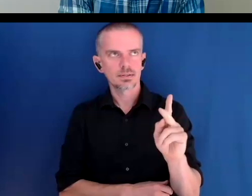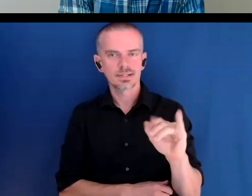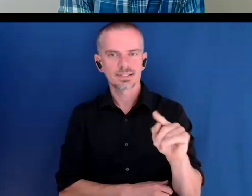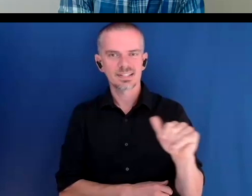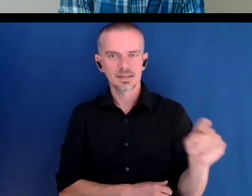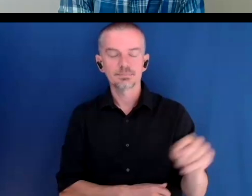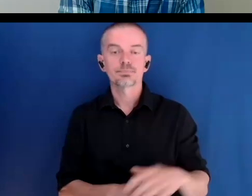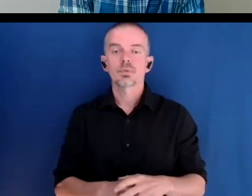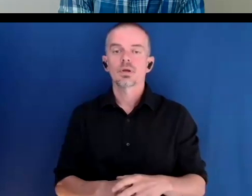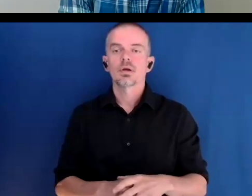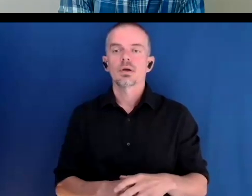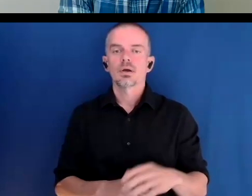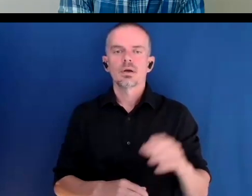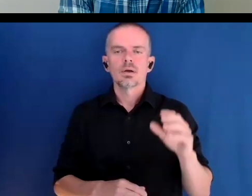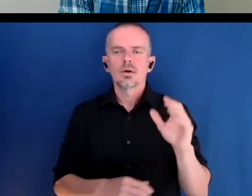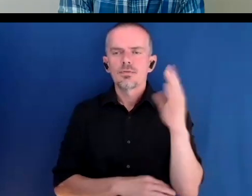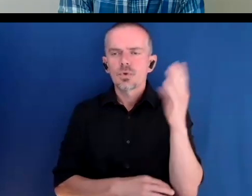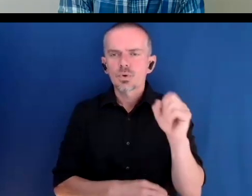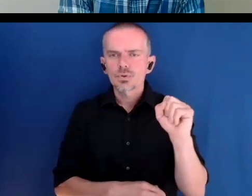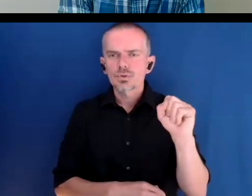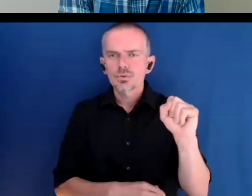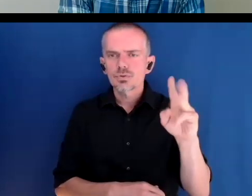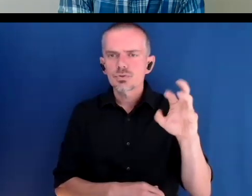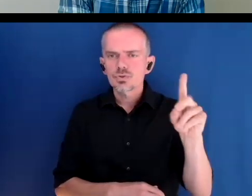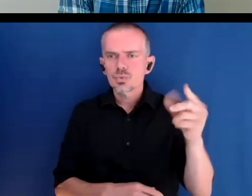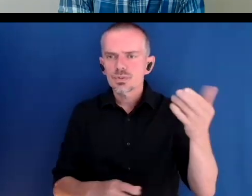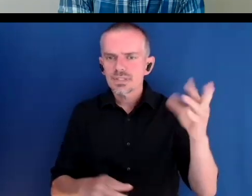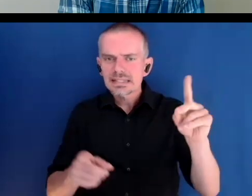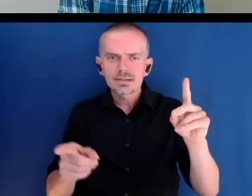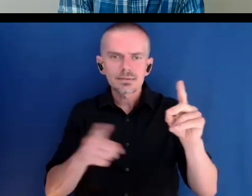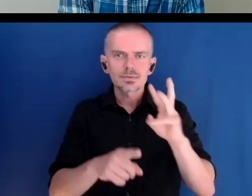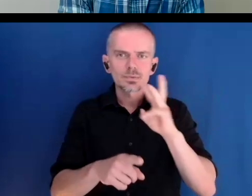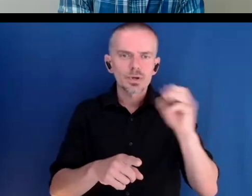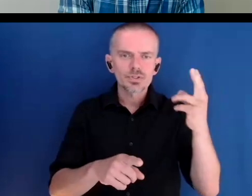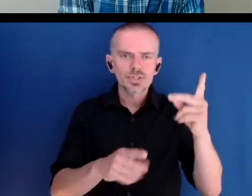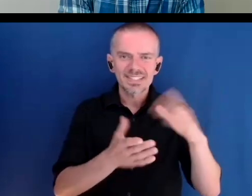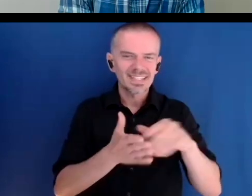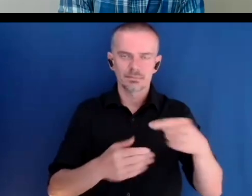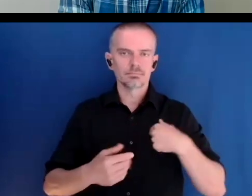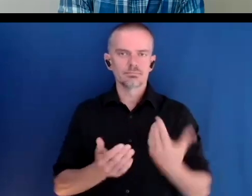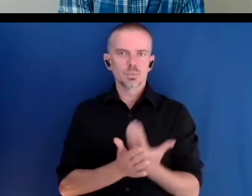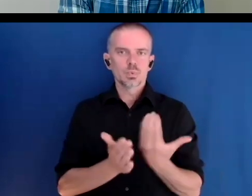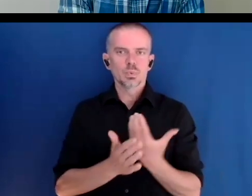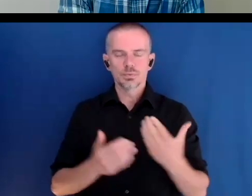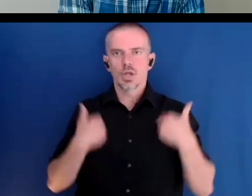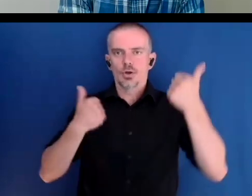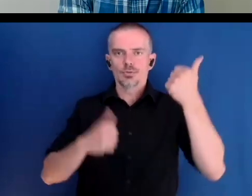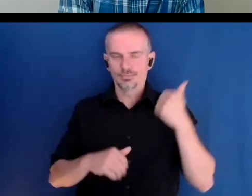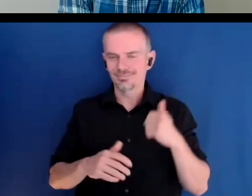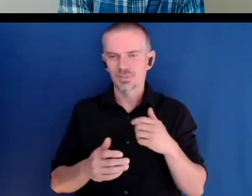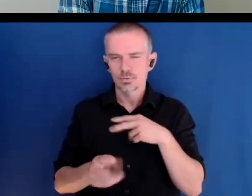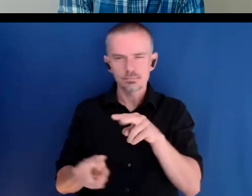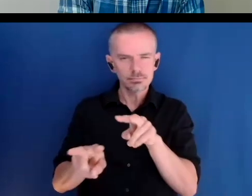long as the Forest Stewards Guild or the Watershed Center, and have learned a lot from them through the